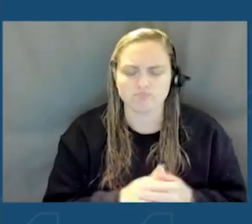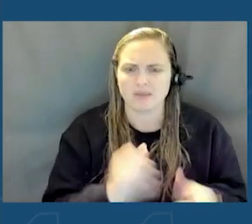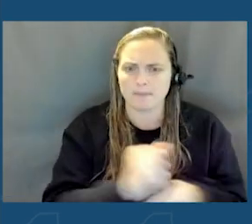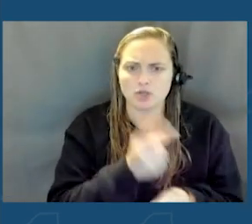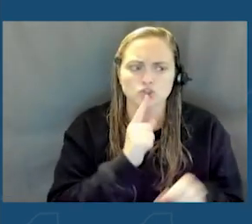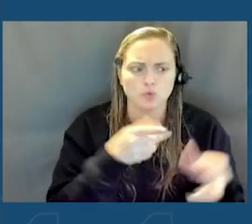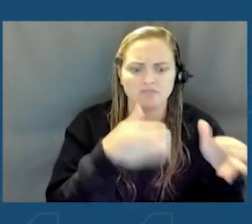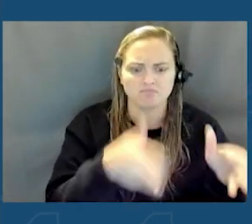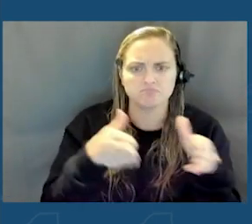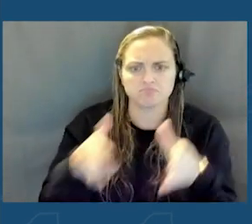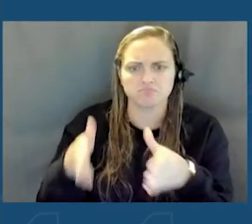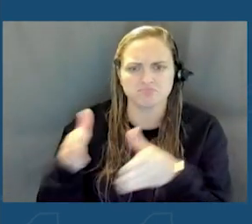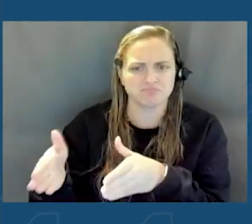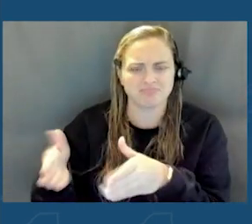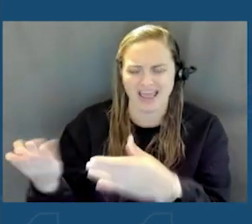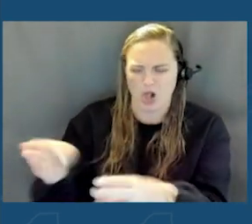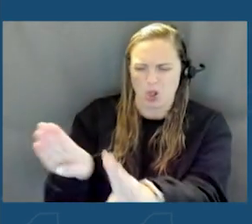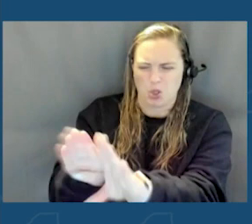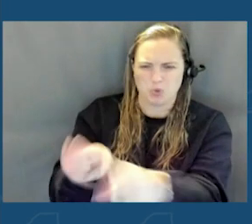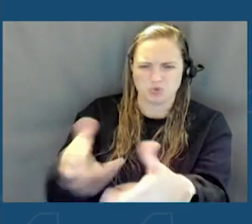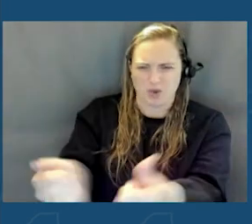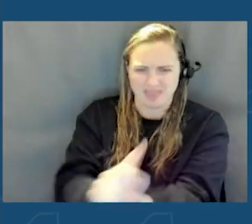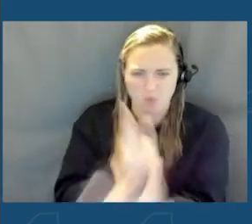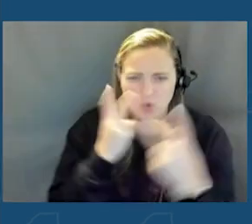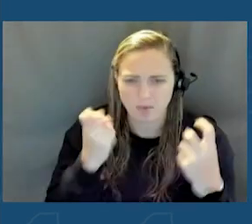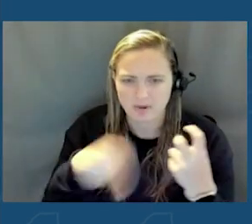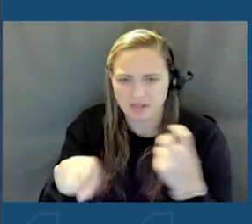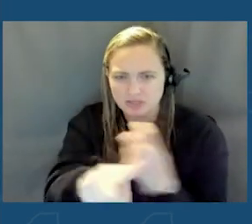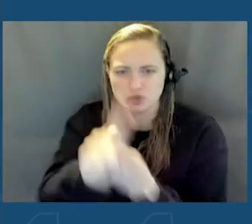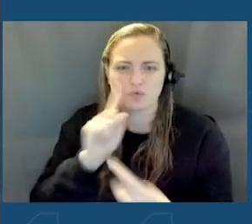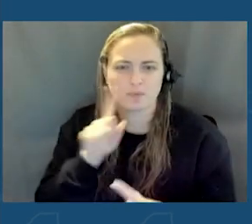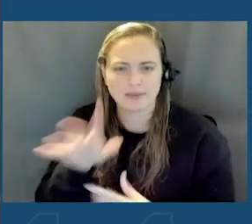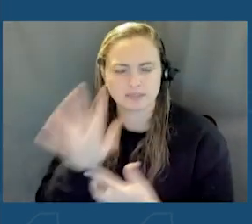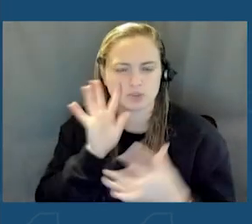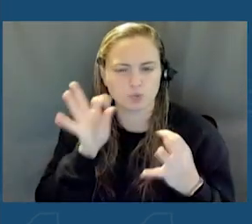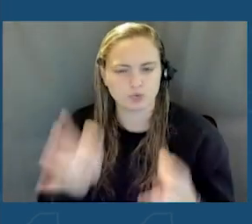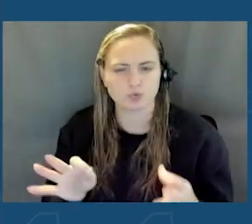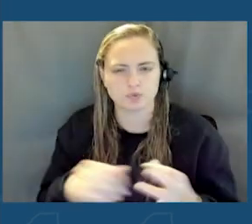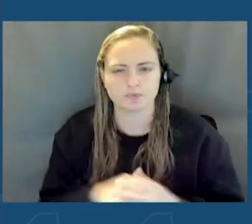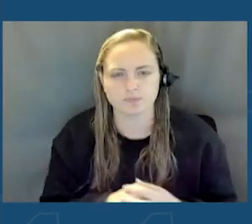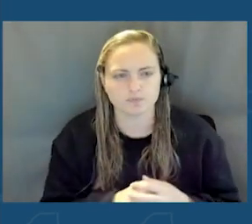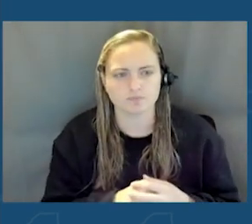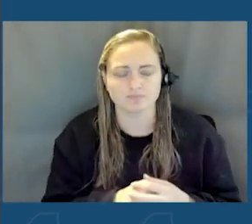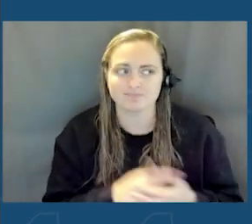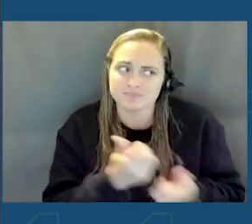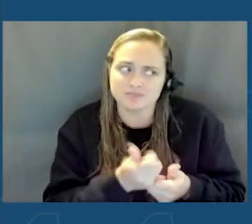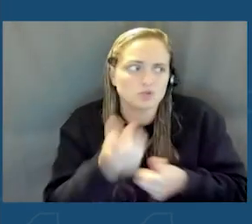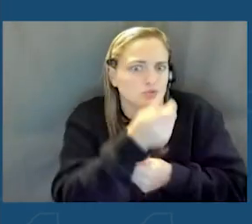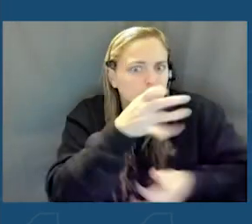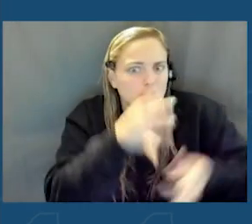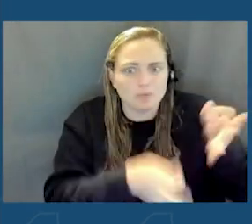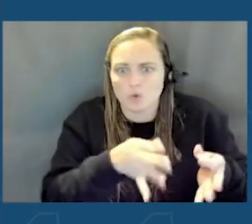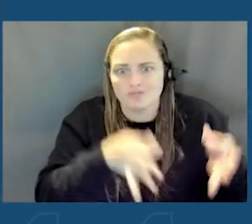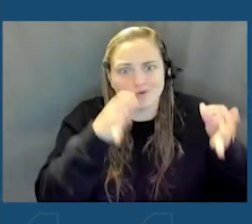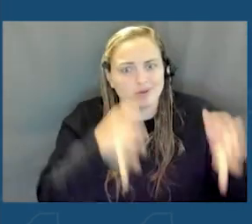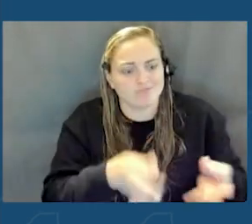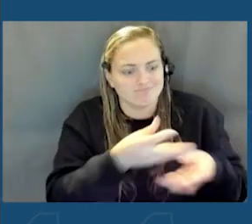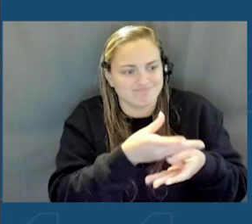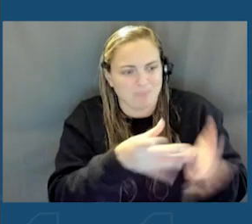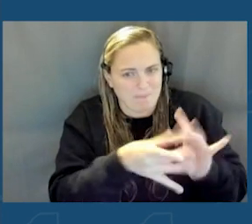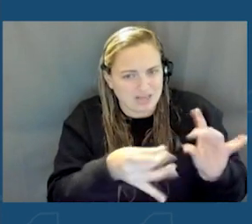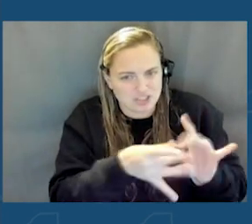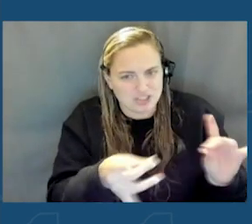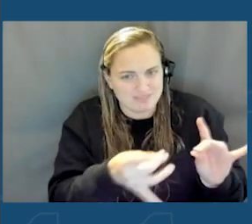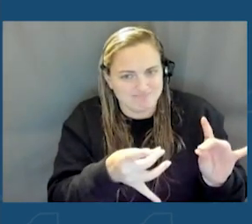to be criminalized for our right to choose. The Supreme Court has already signaled its intention to overturn Roe v. Wade. And across